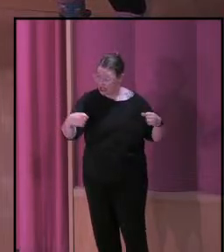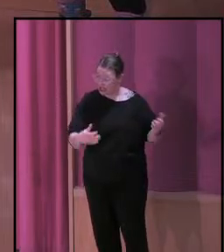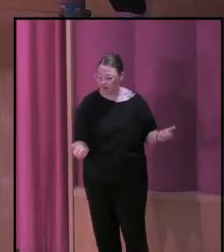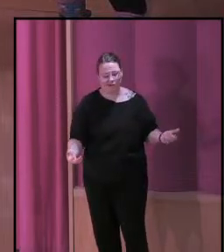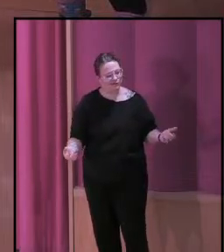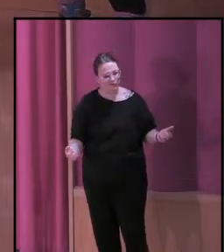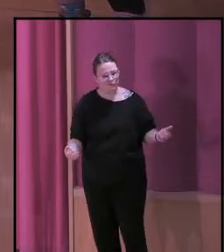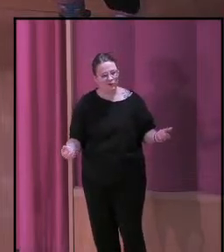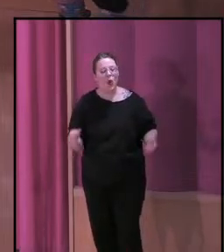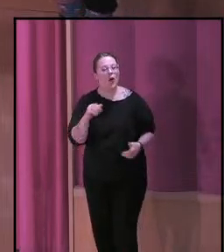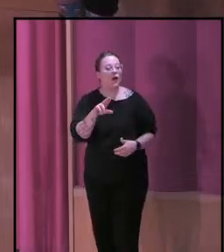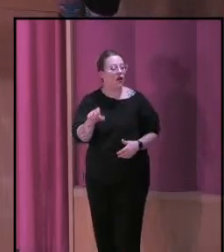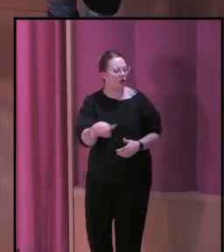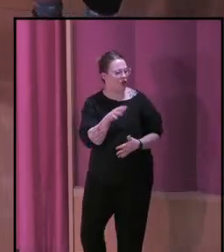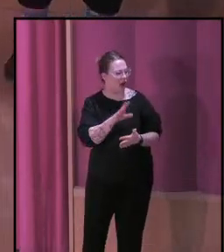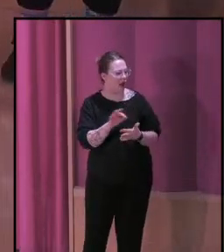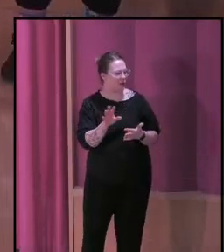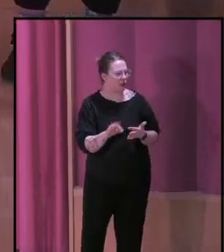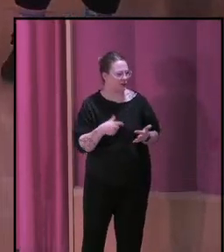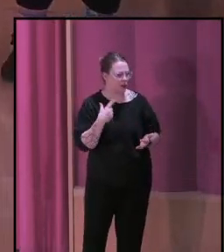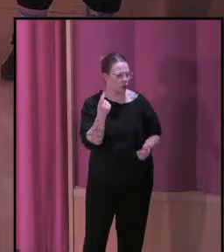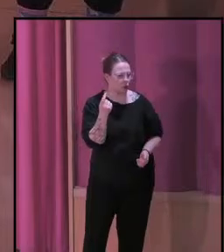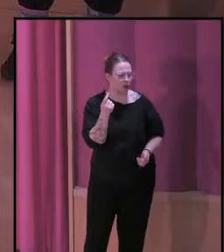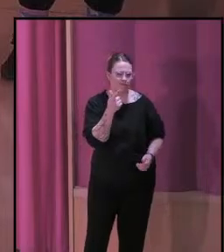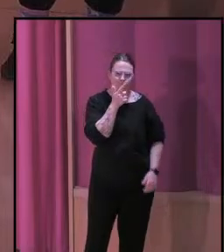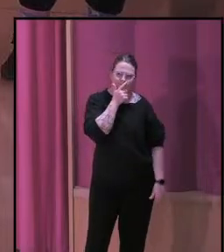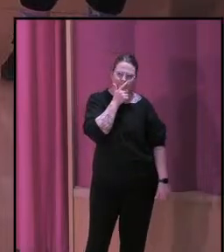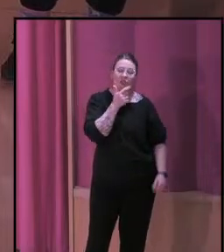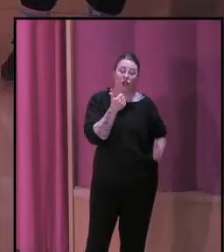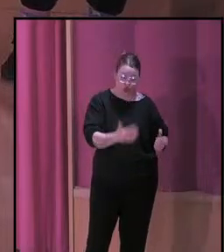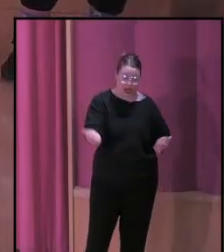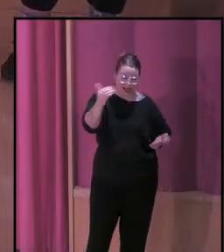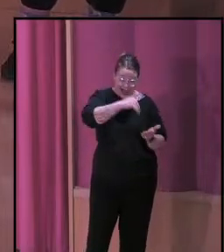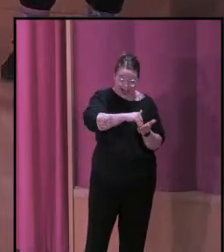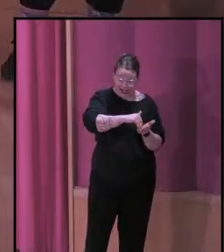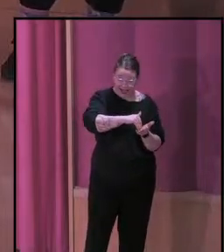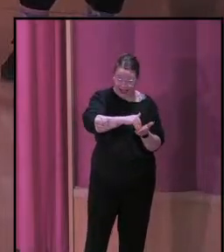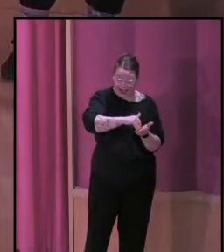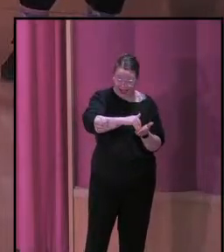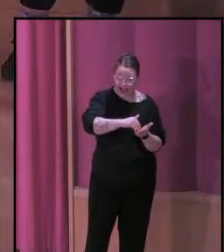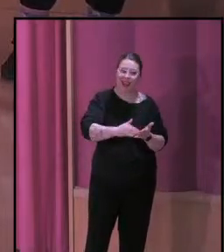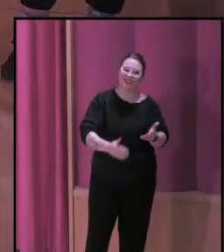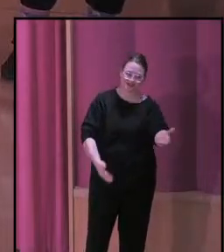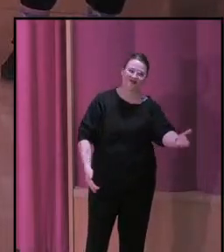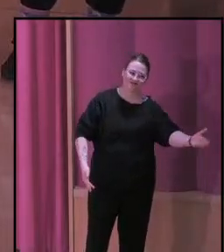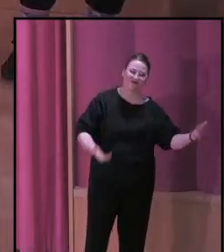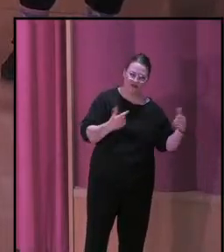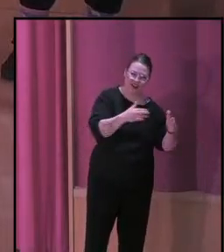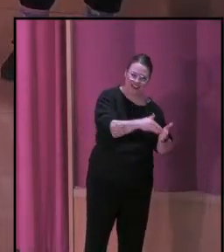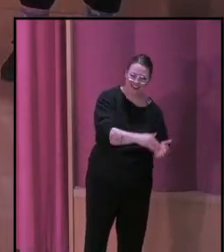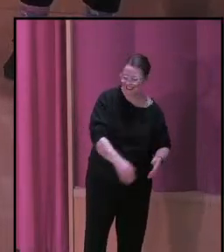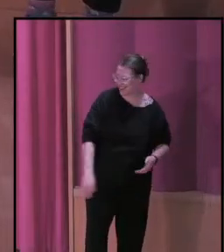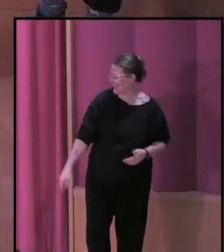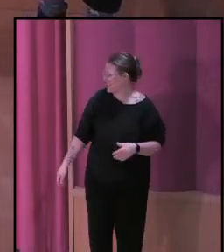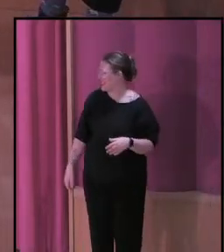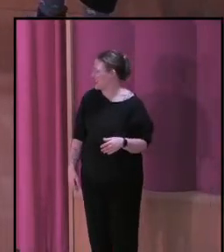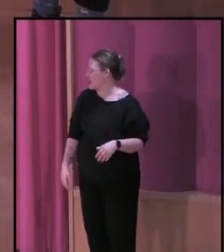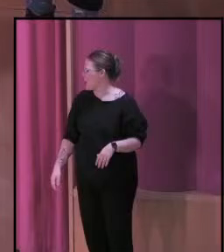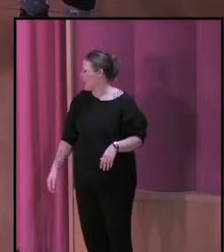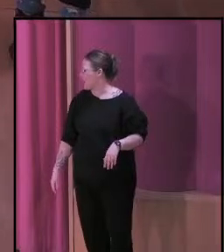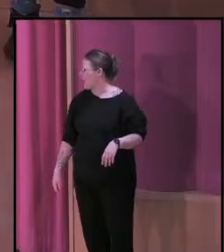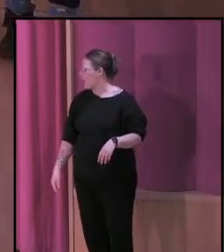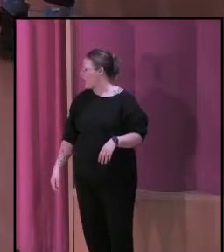Or there's another option. Should I maybe try it again? Okay. All right, so it sounds